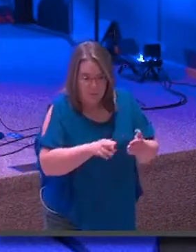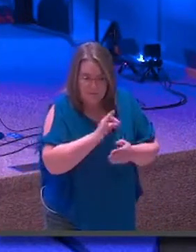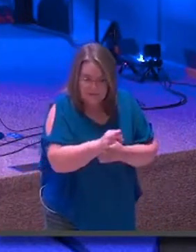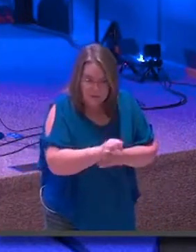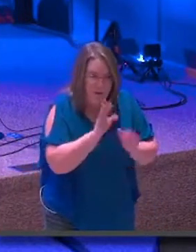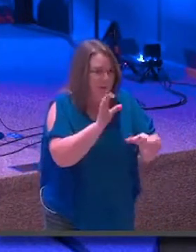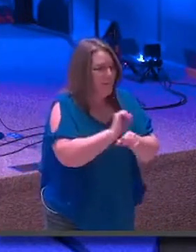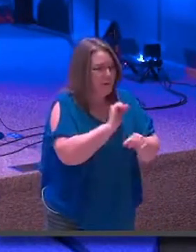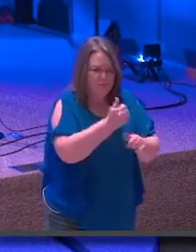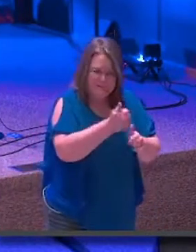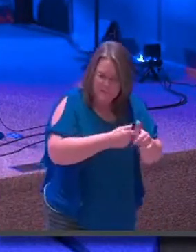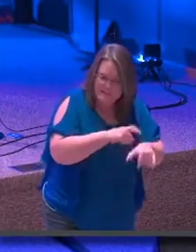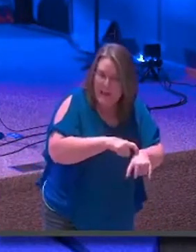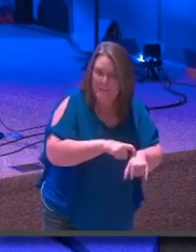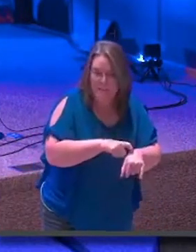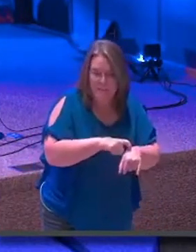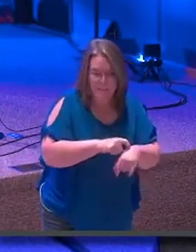time.